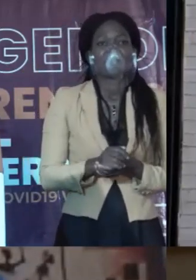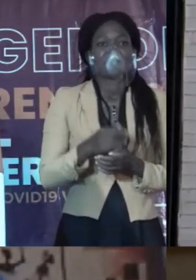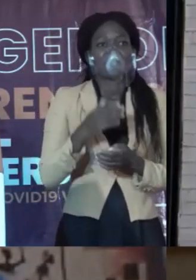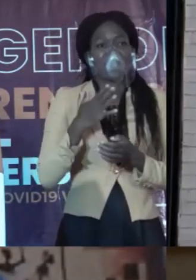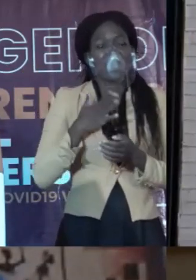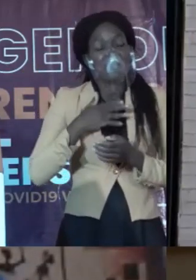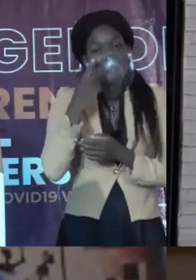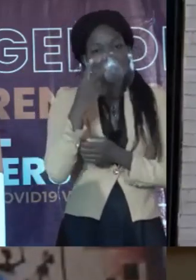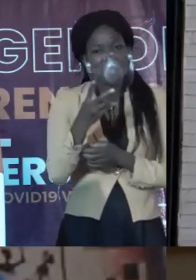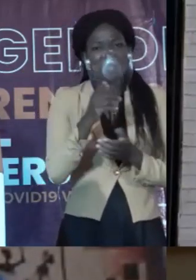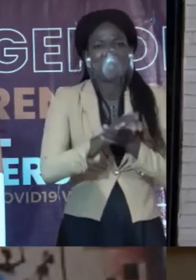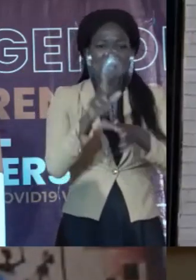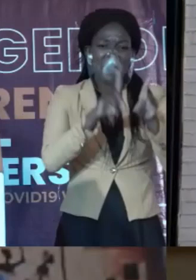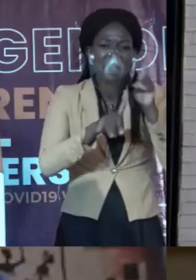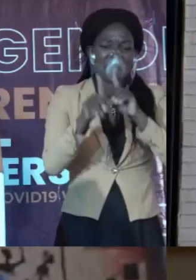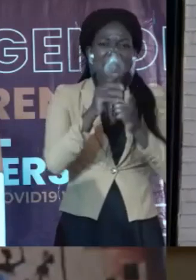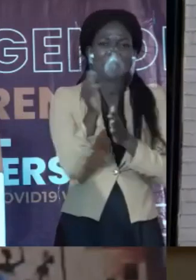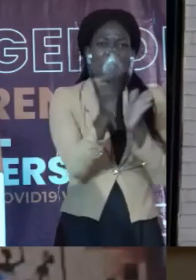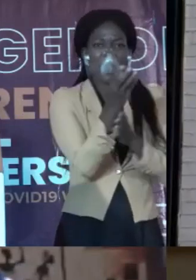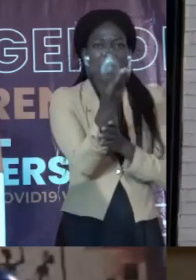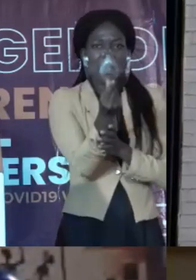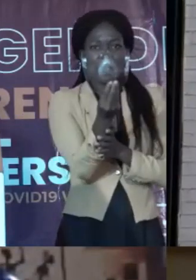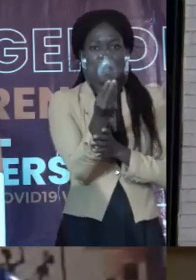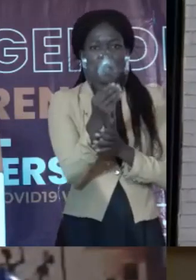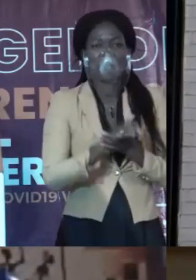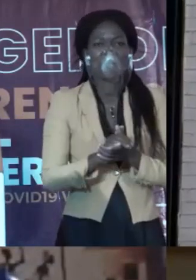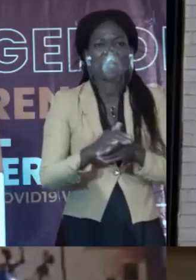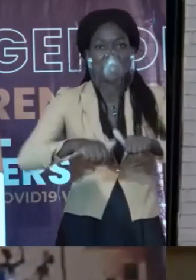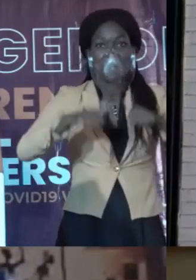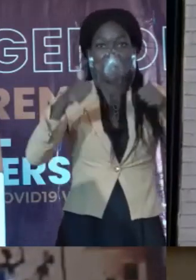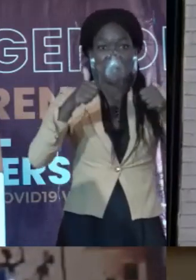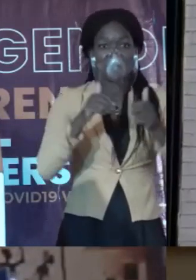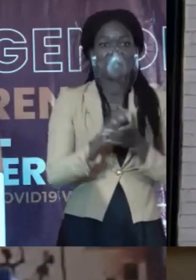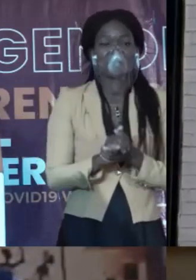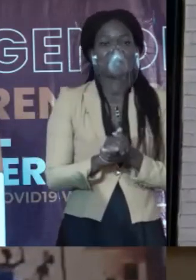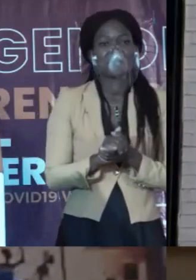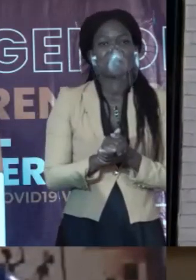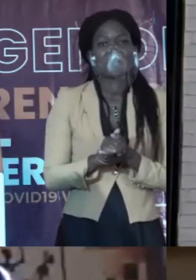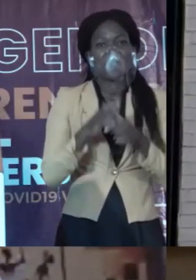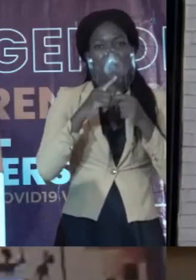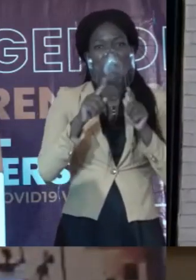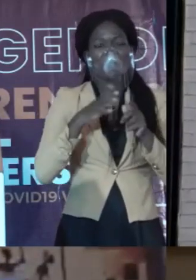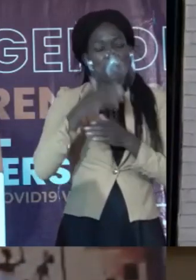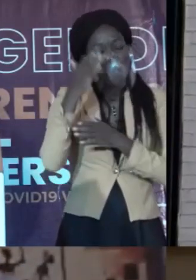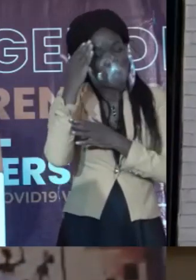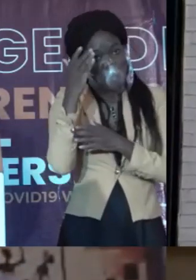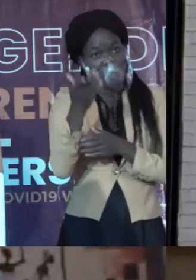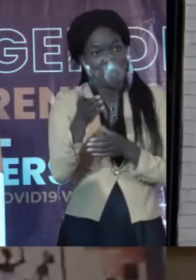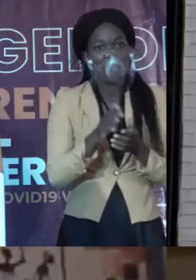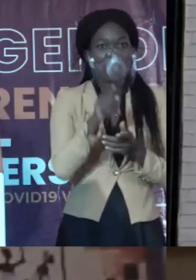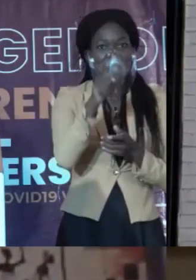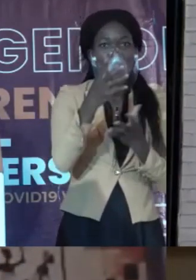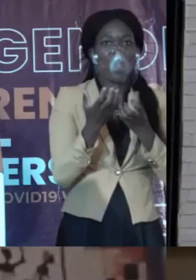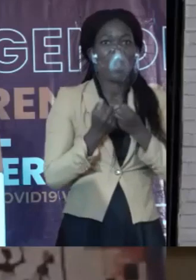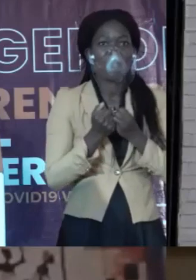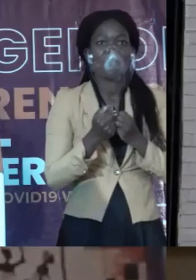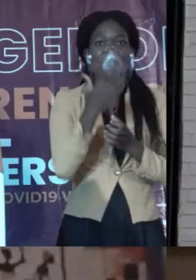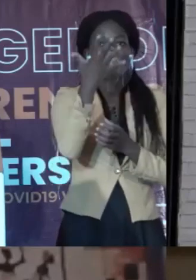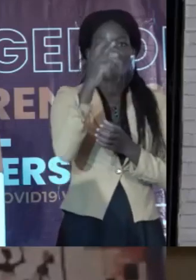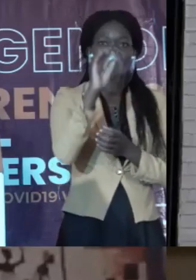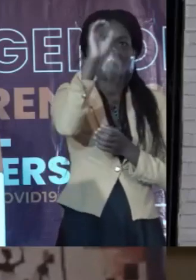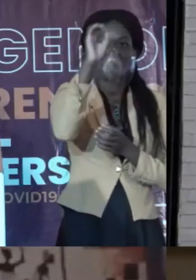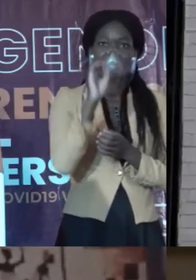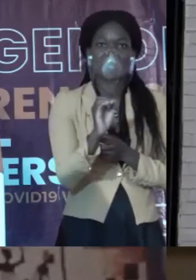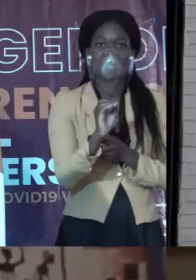that participation in the economy just being better. And we know that when you have 50% of